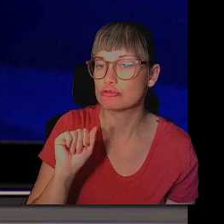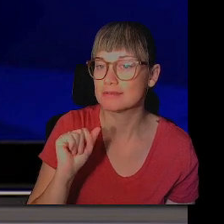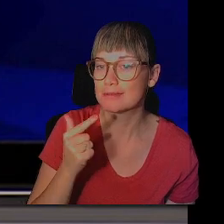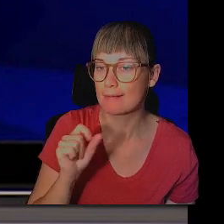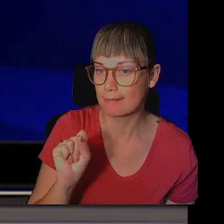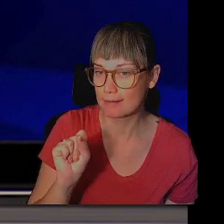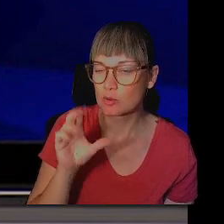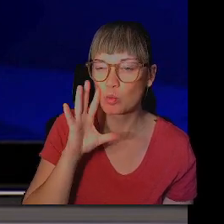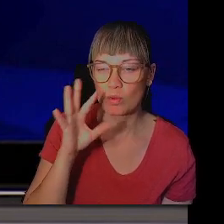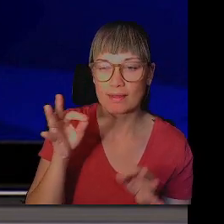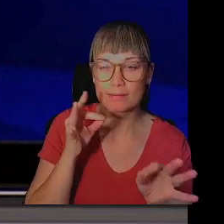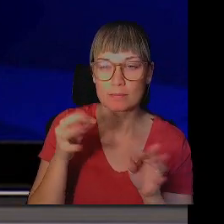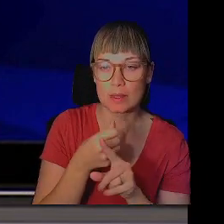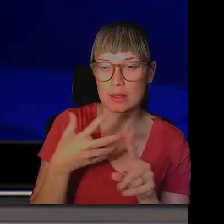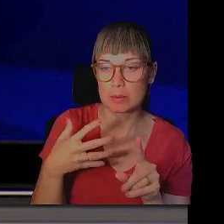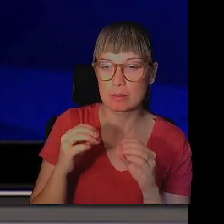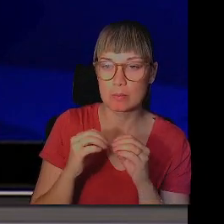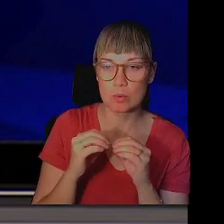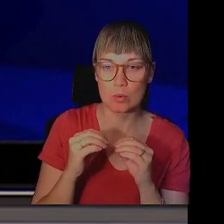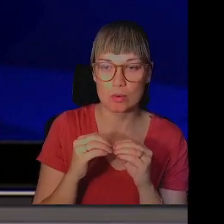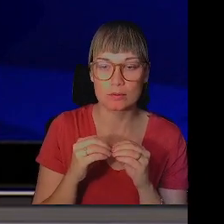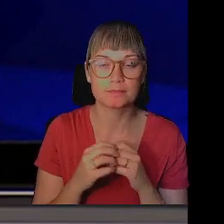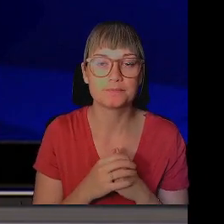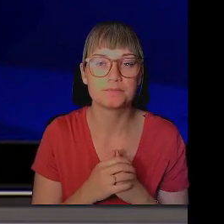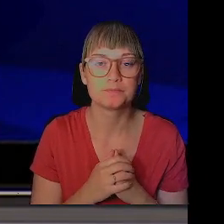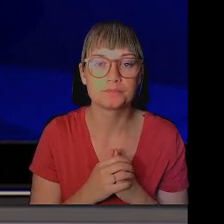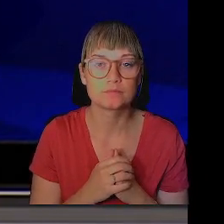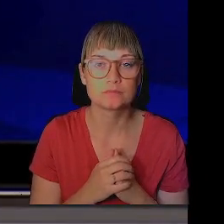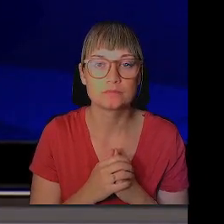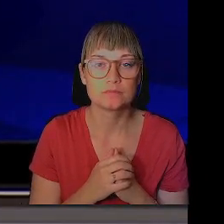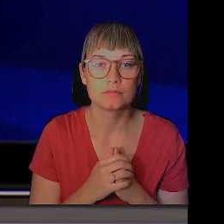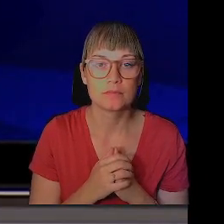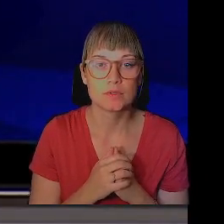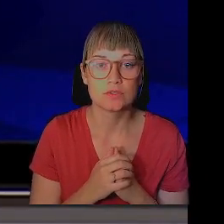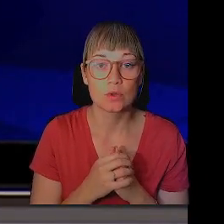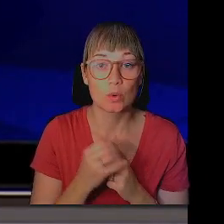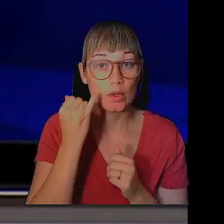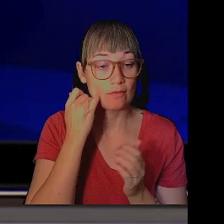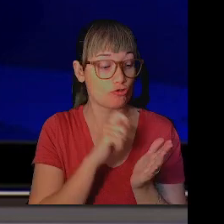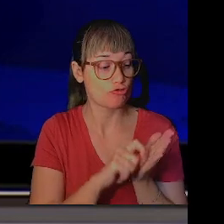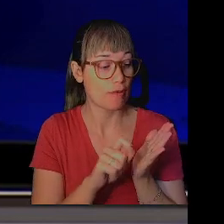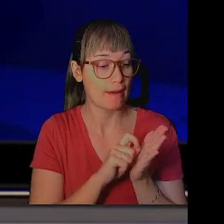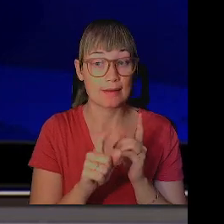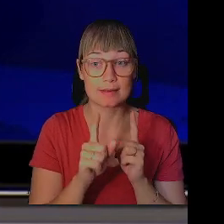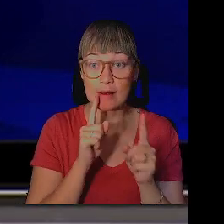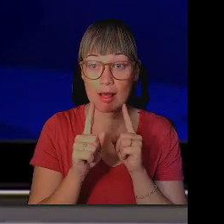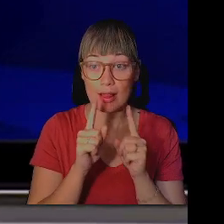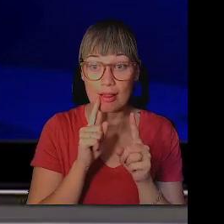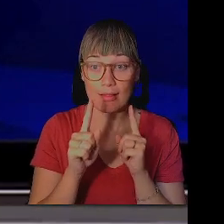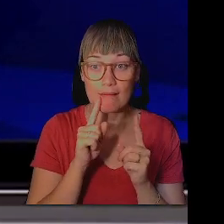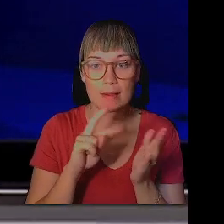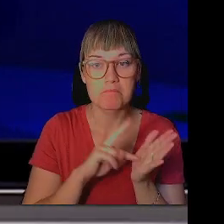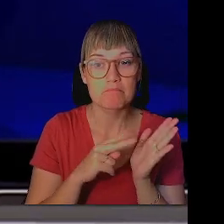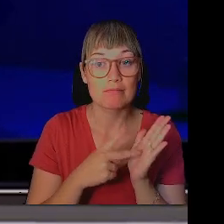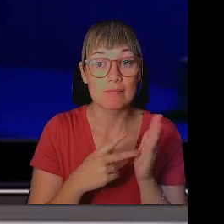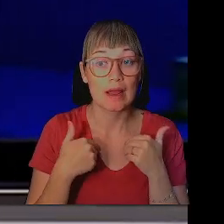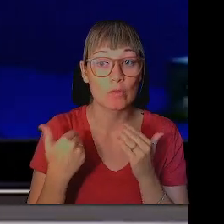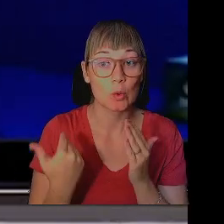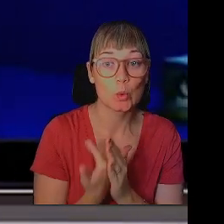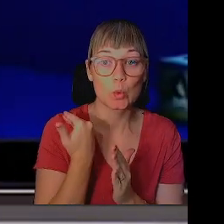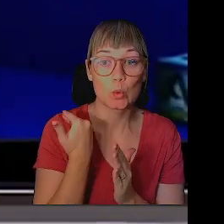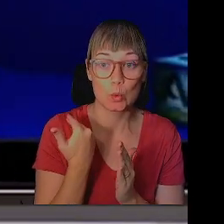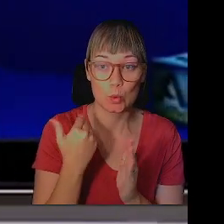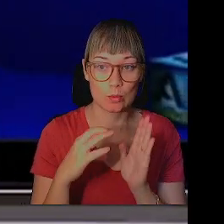you don't remember. When you're writing dialogue, remember that you must make a new paragraph when you change